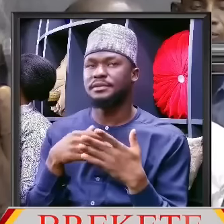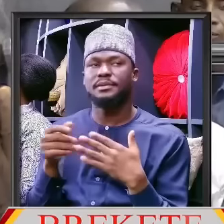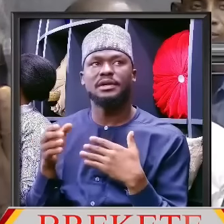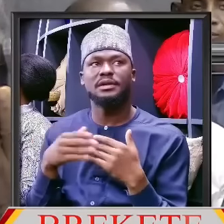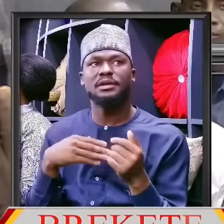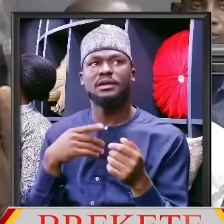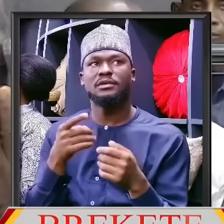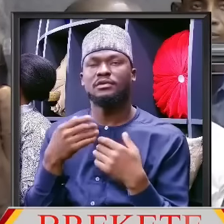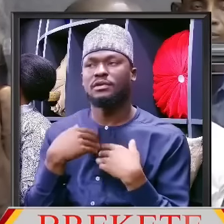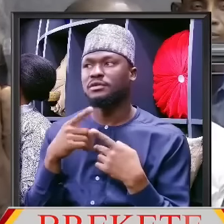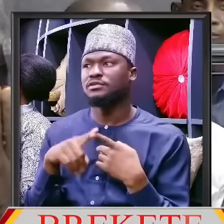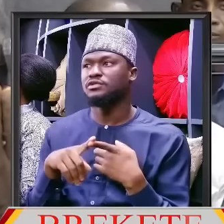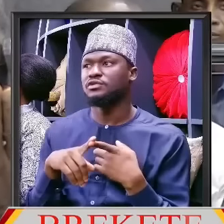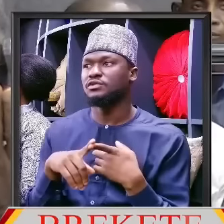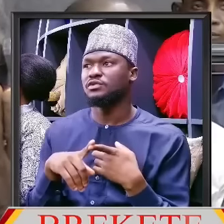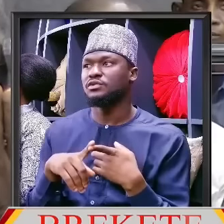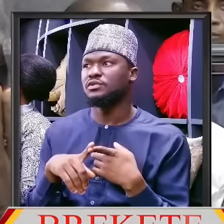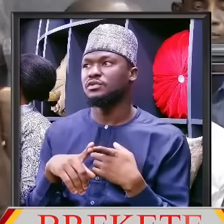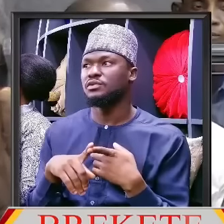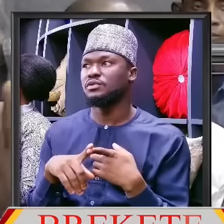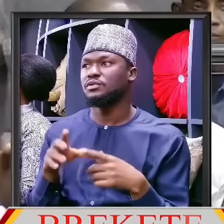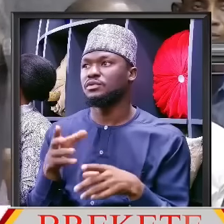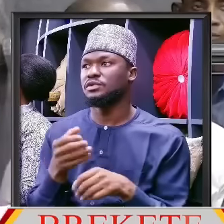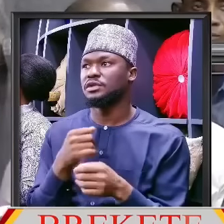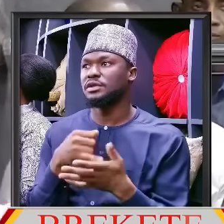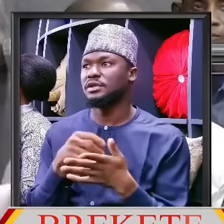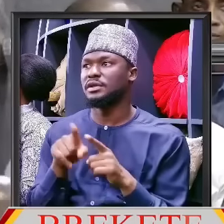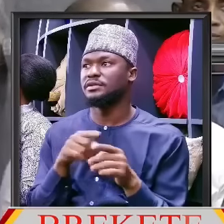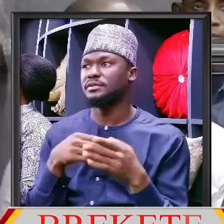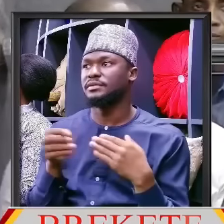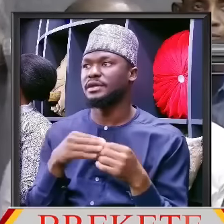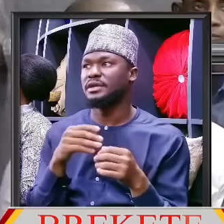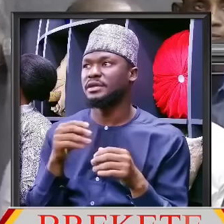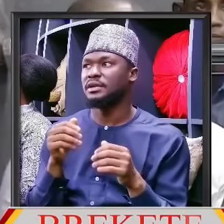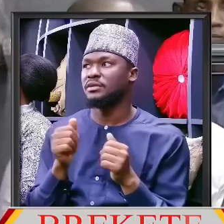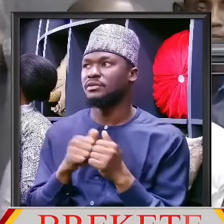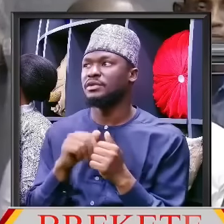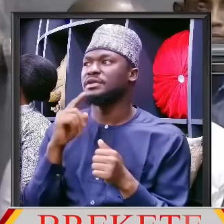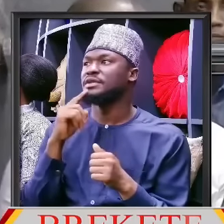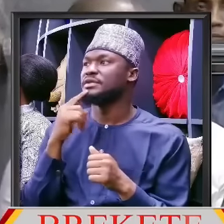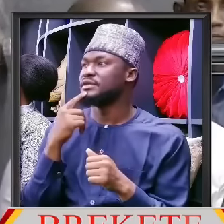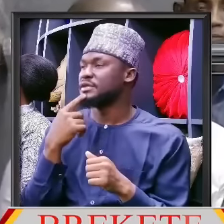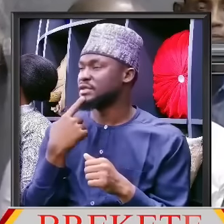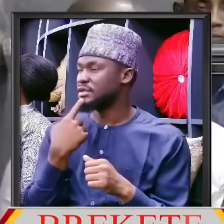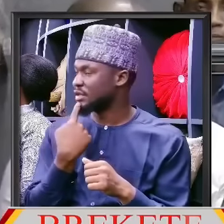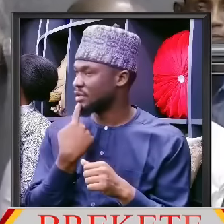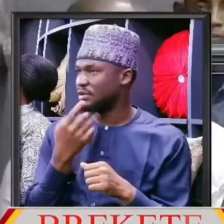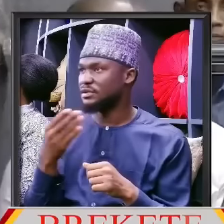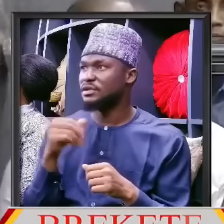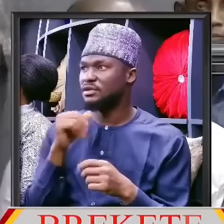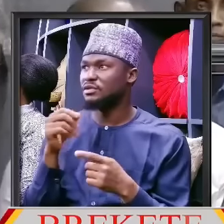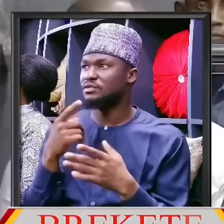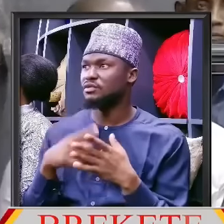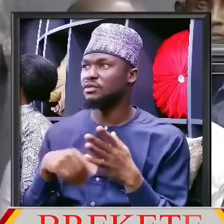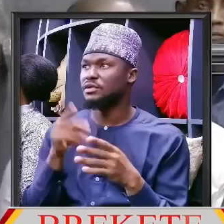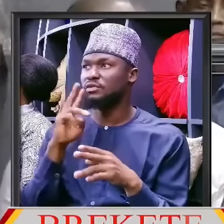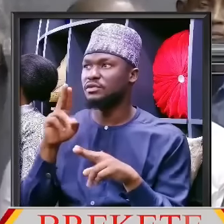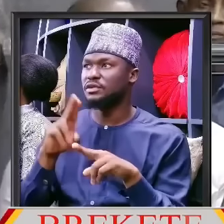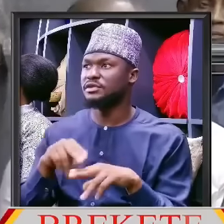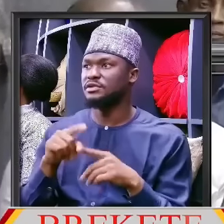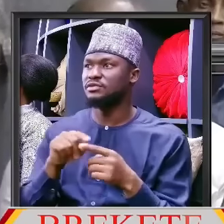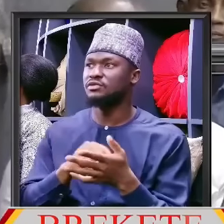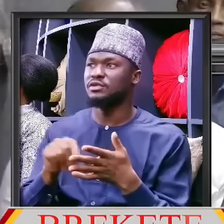matter, will not suppose attend them like a matter where require serious urgency. No be matter where on a go sit down, they